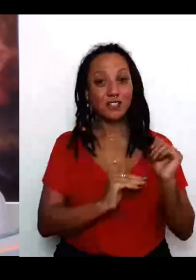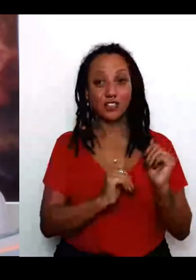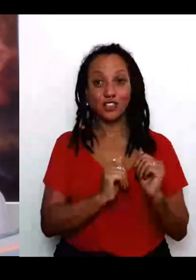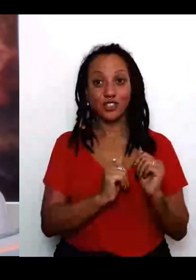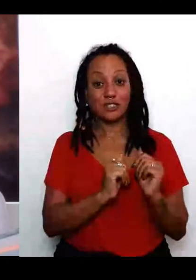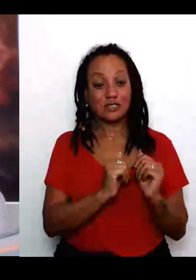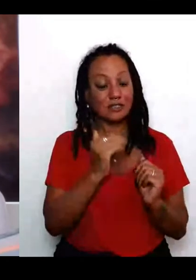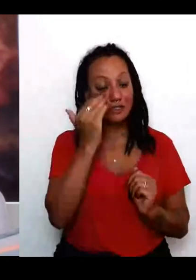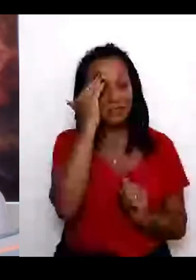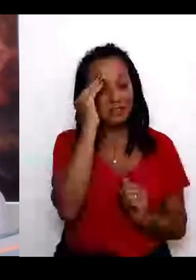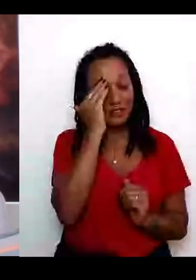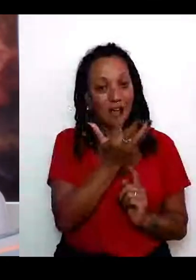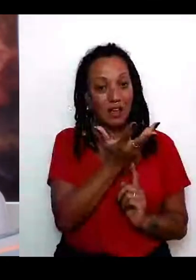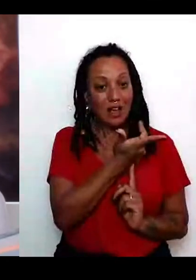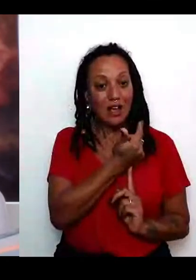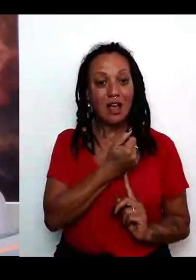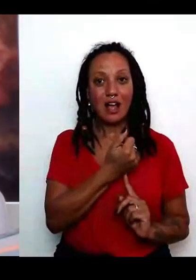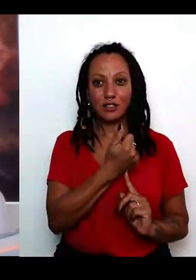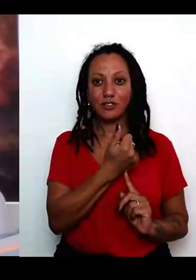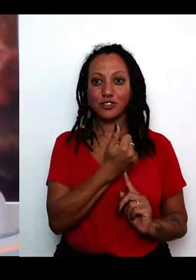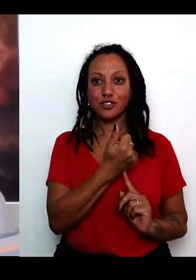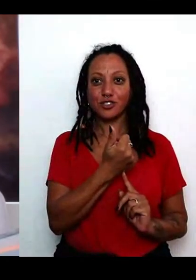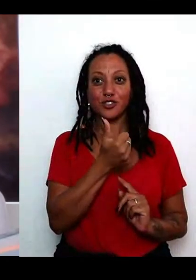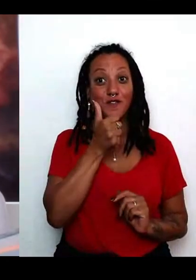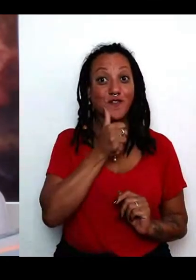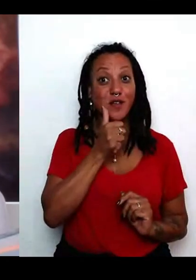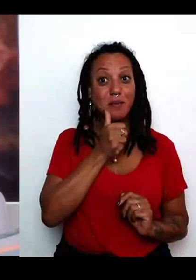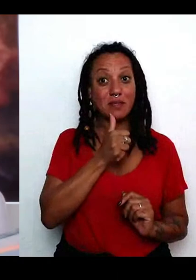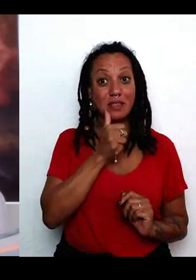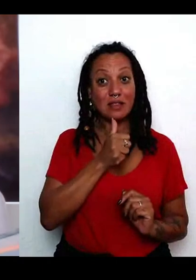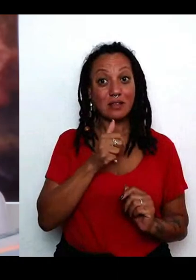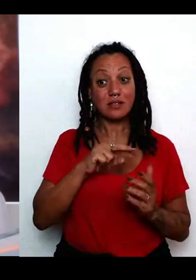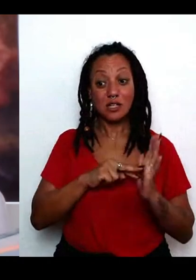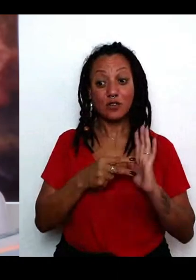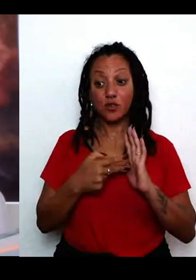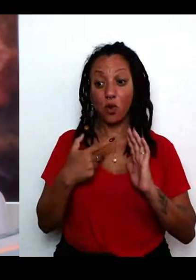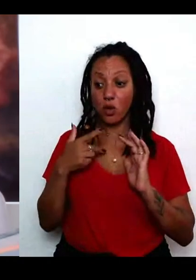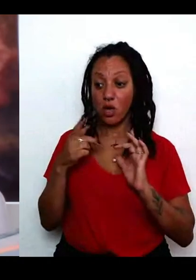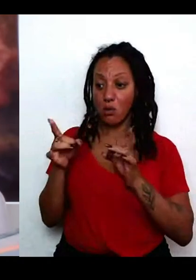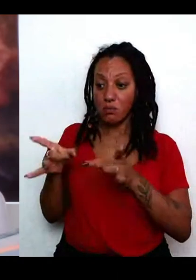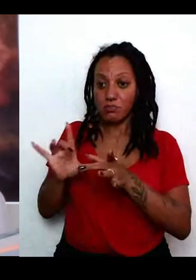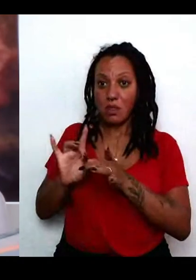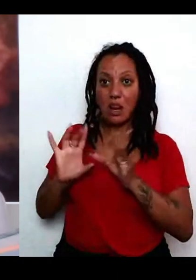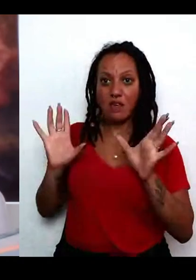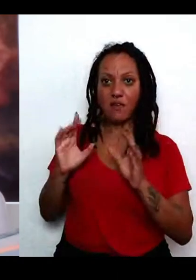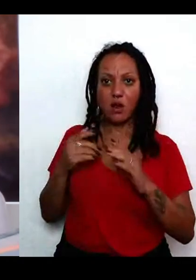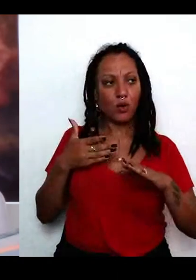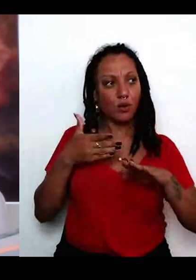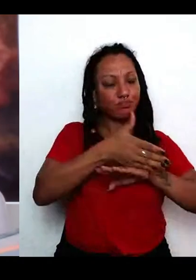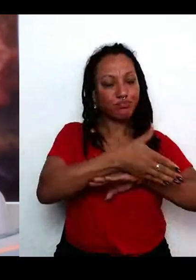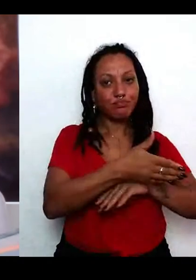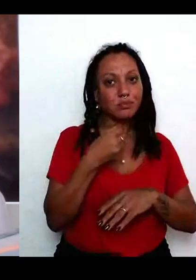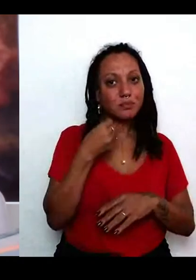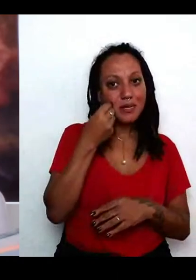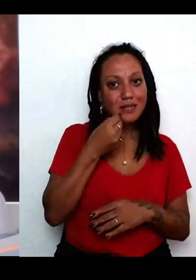of liberation because the first decade of my career in La was spent as anybody knows who is studying